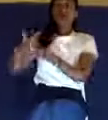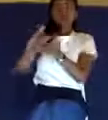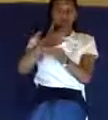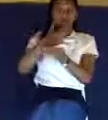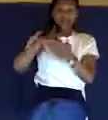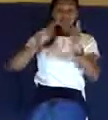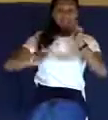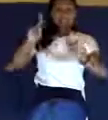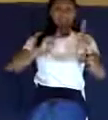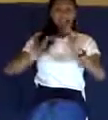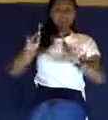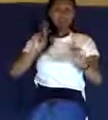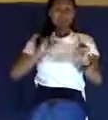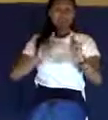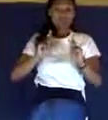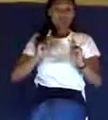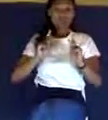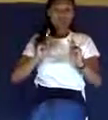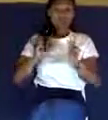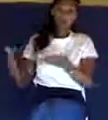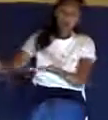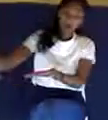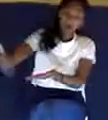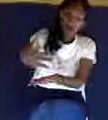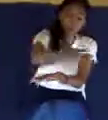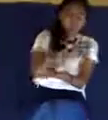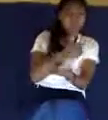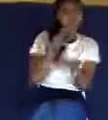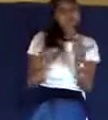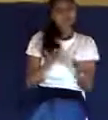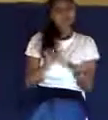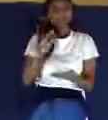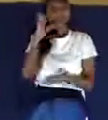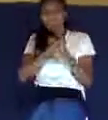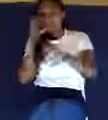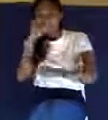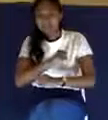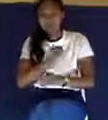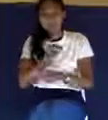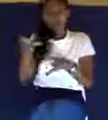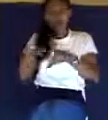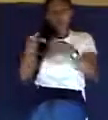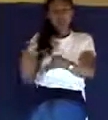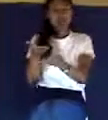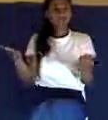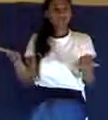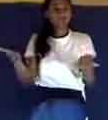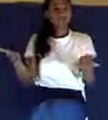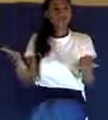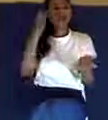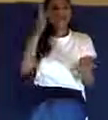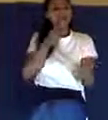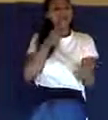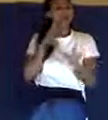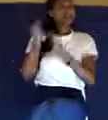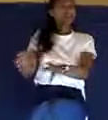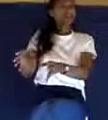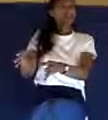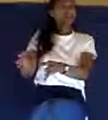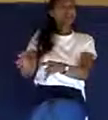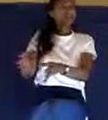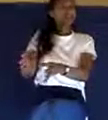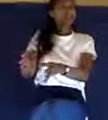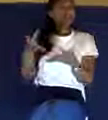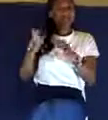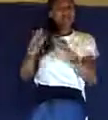behind. You know what God said? Don't go back into the field the second time and get that. Just leave it there. For who? For the poor. The poor can glean